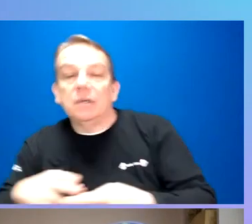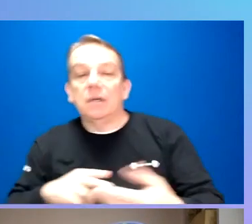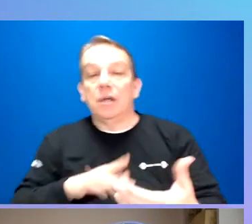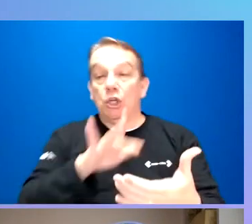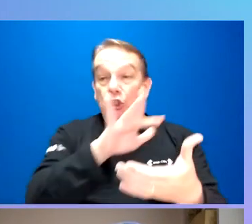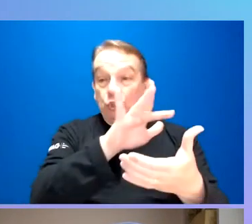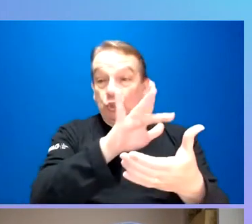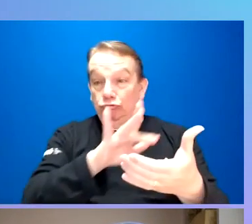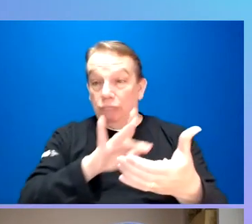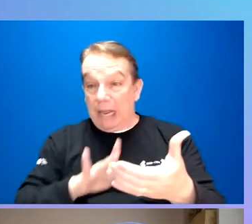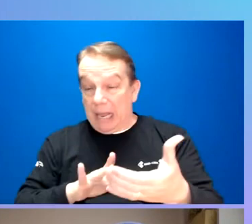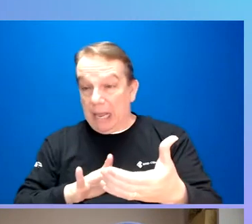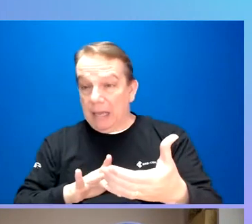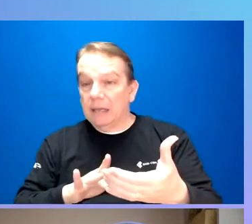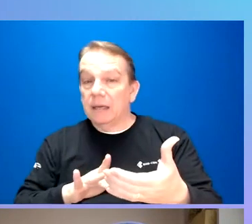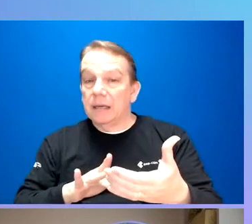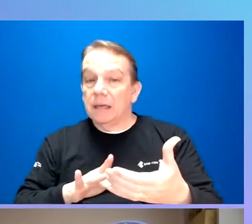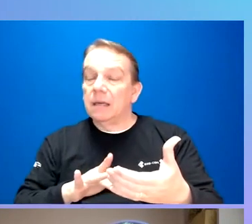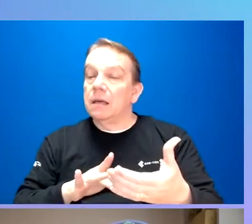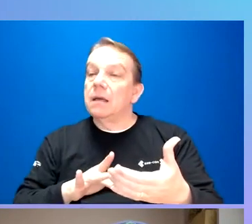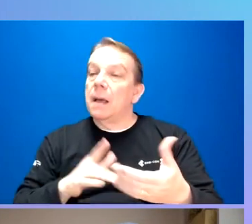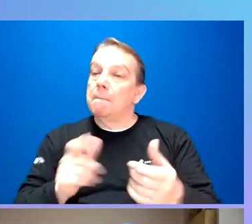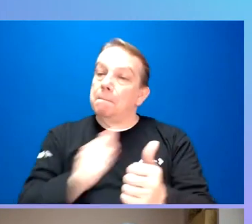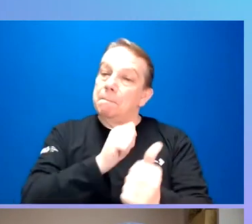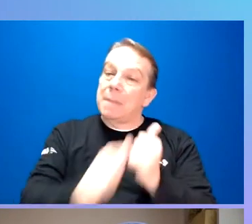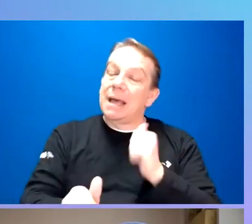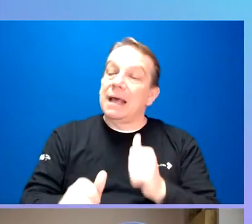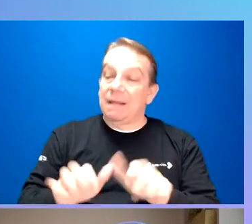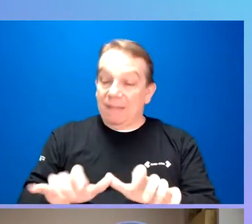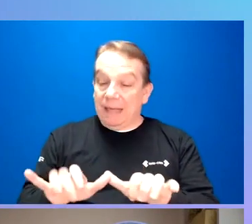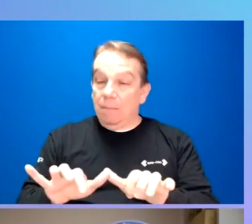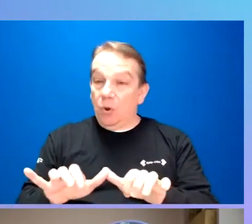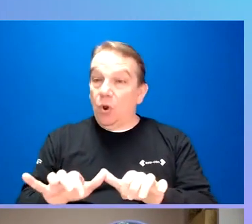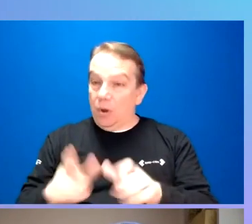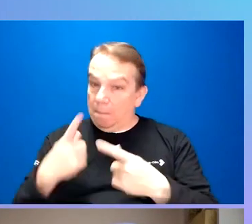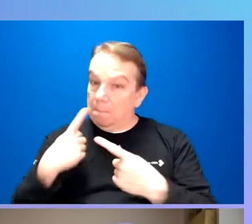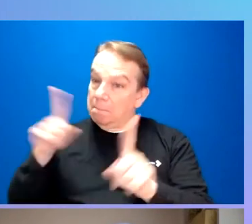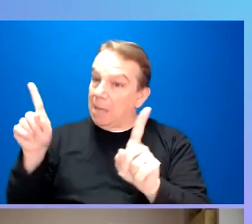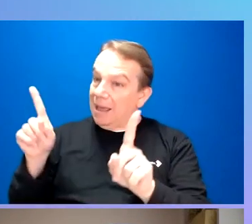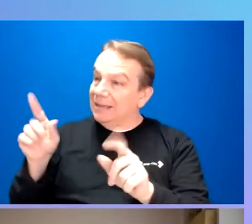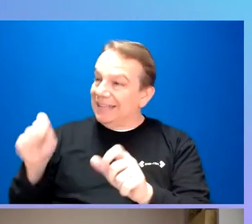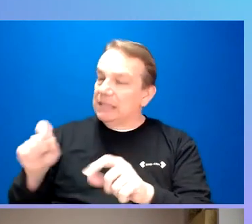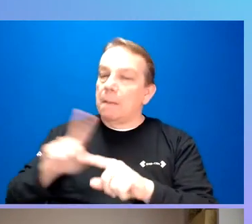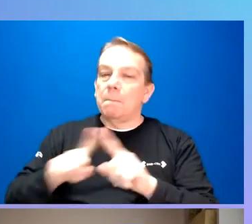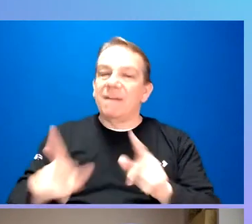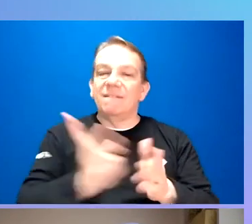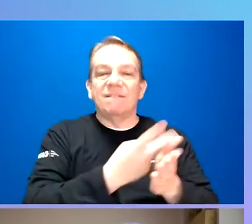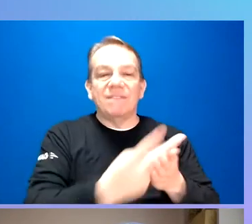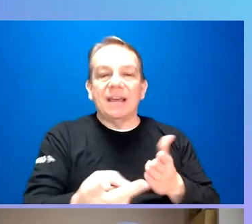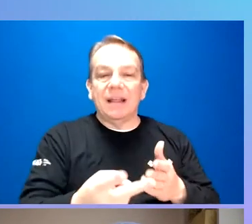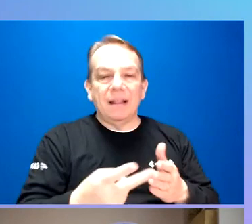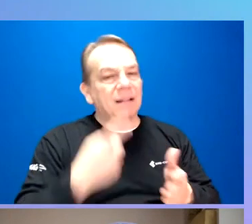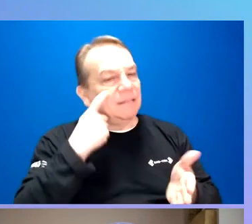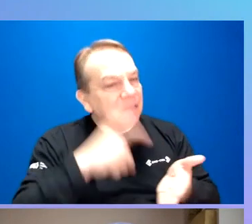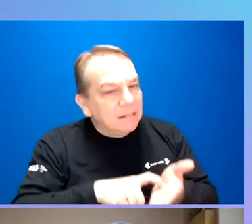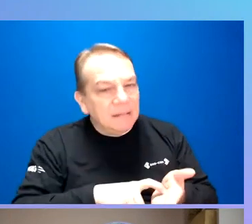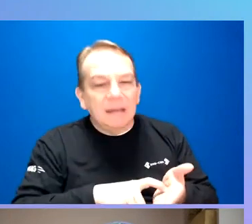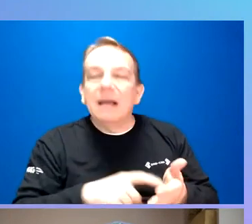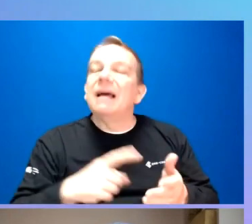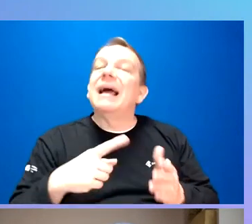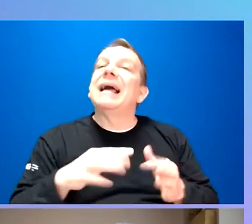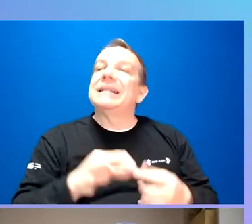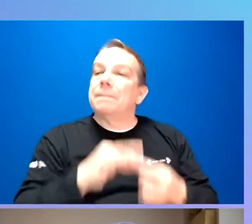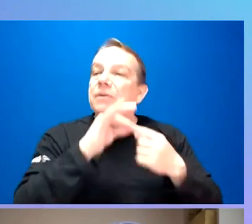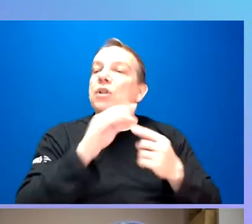function to pass the keyboard success criteria, but fail the dragging movements, which is exactly what we were seeing in Apple Music and